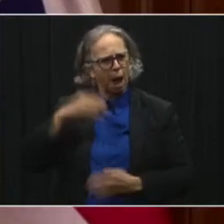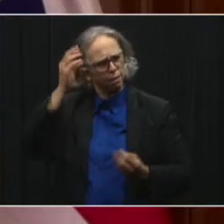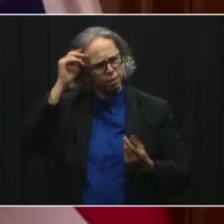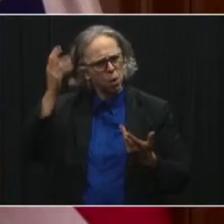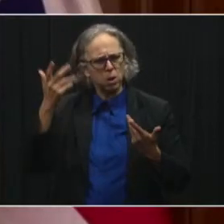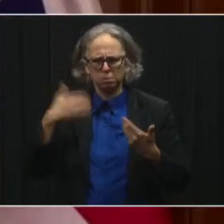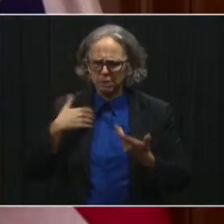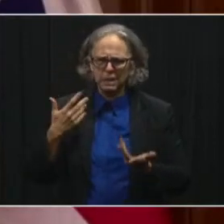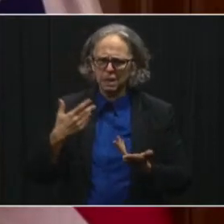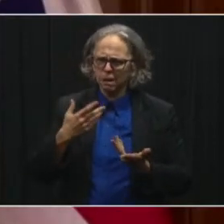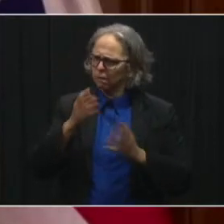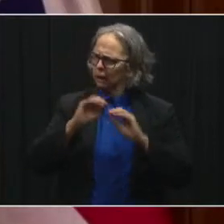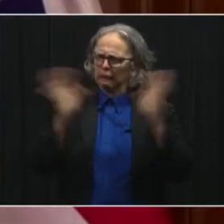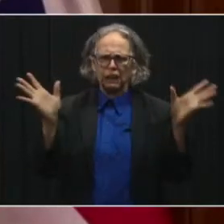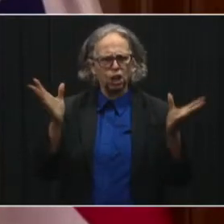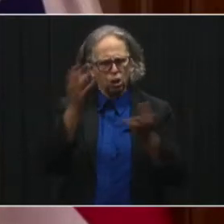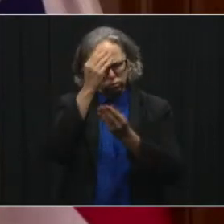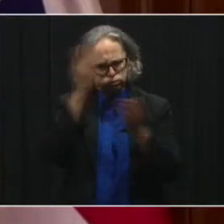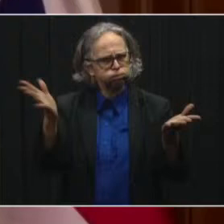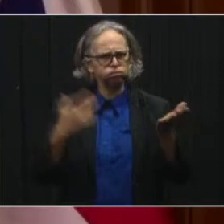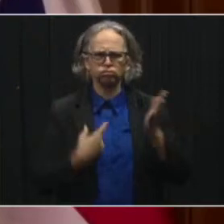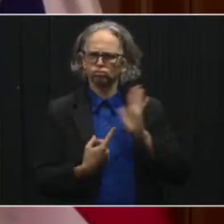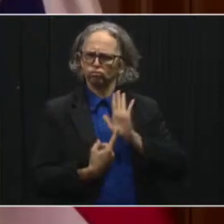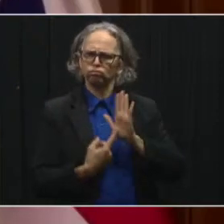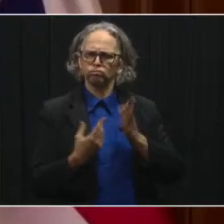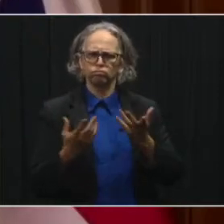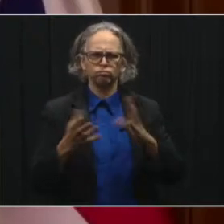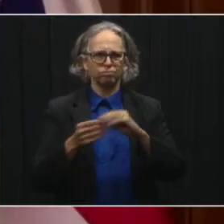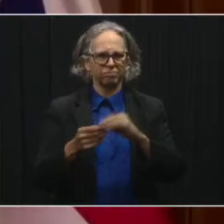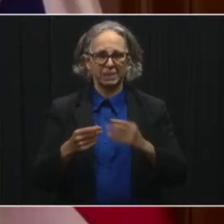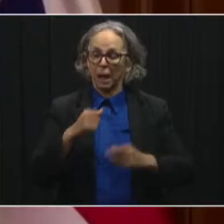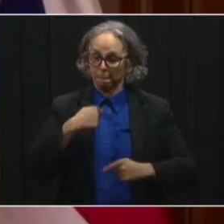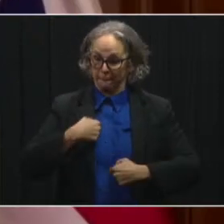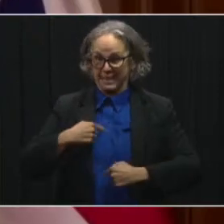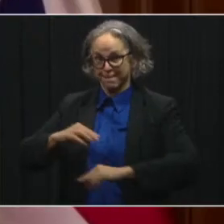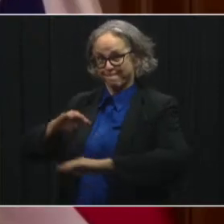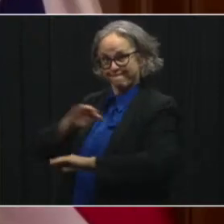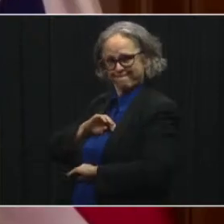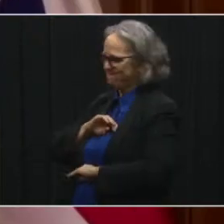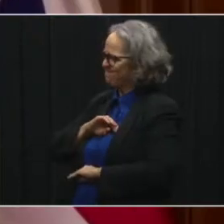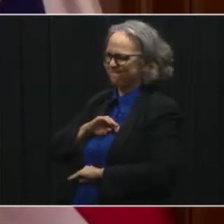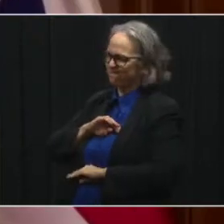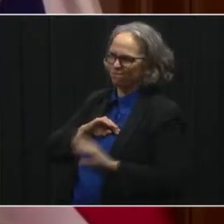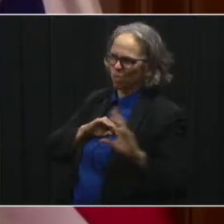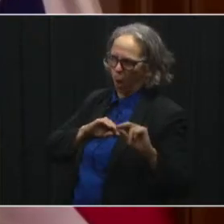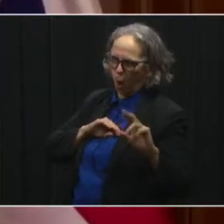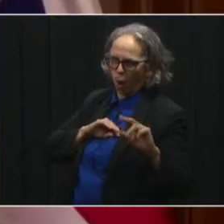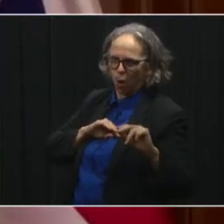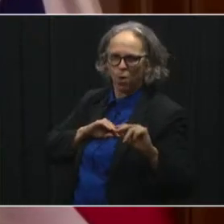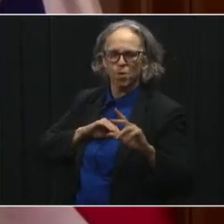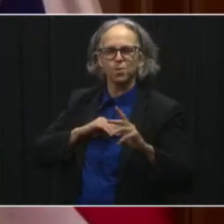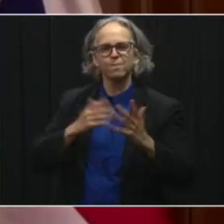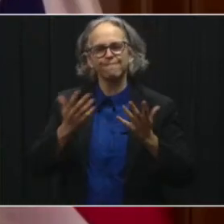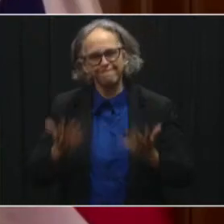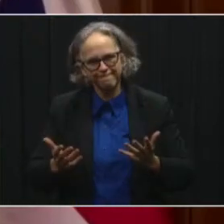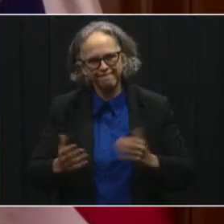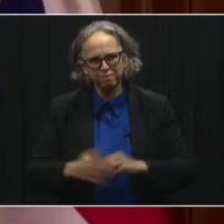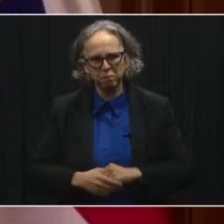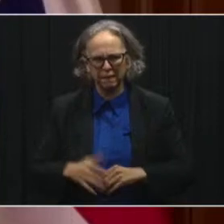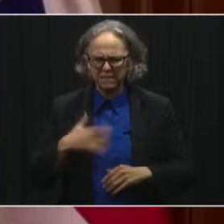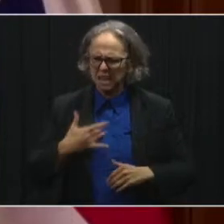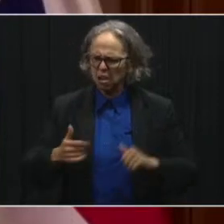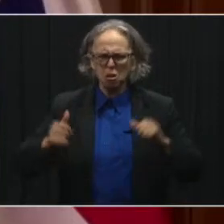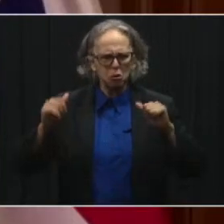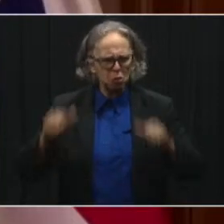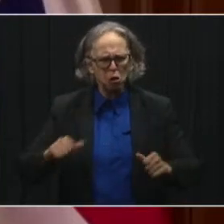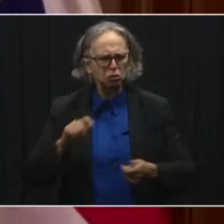the result was not where we needed to be, that we needed, that we could do a better job.